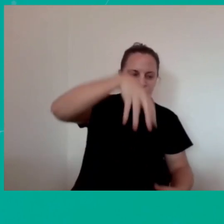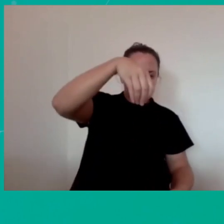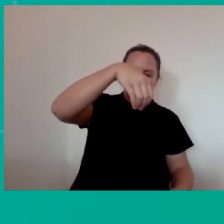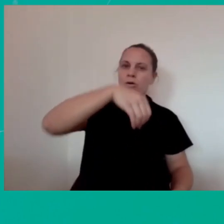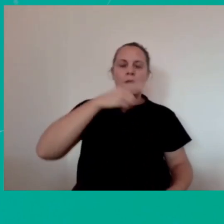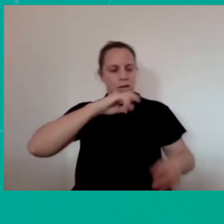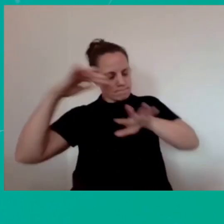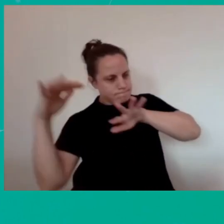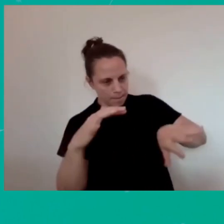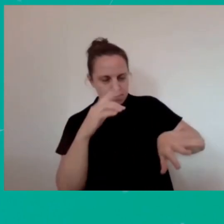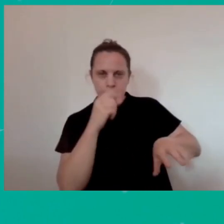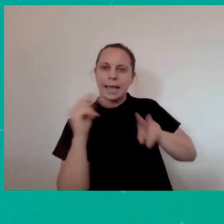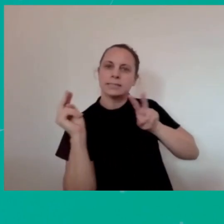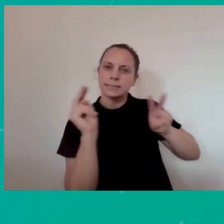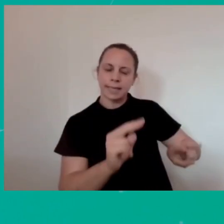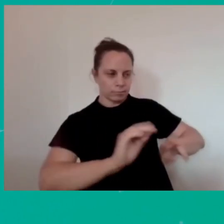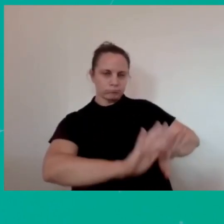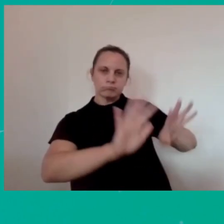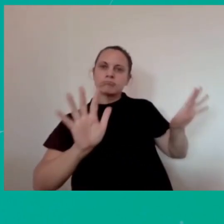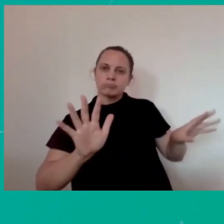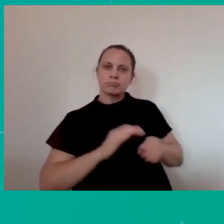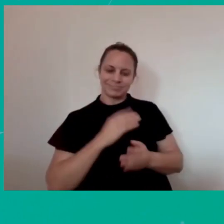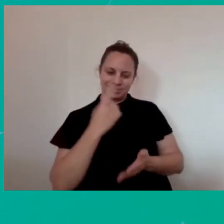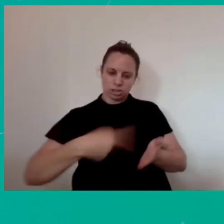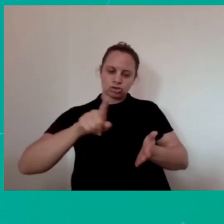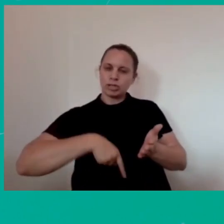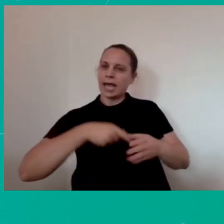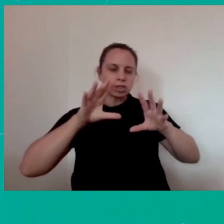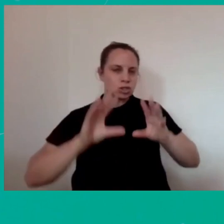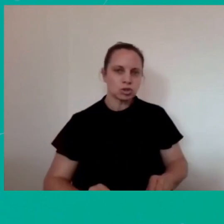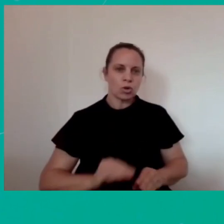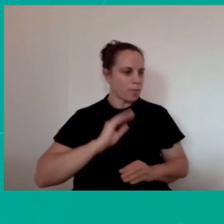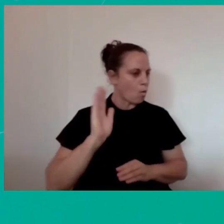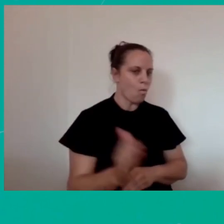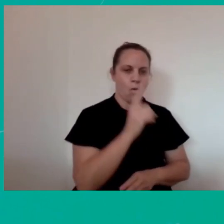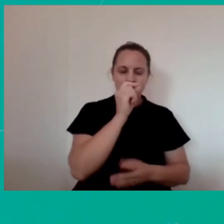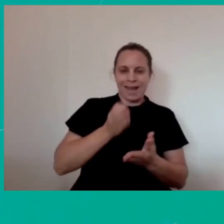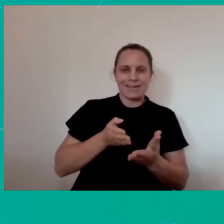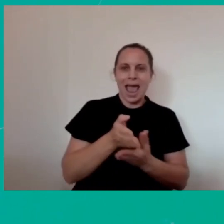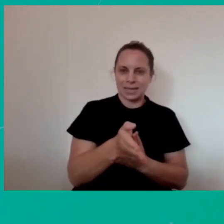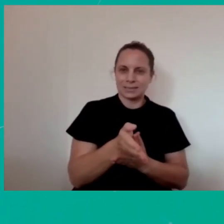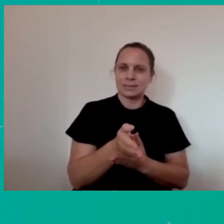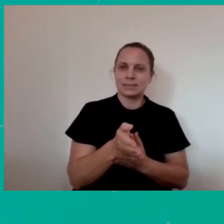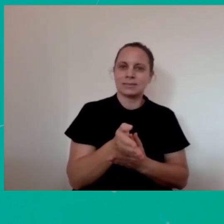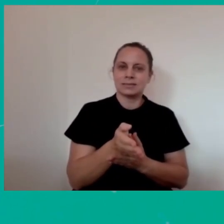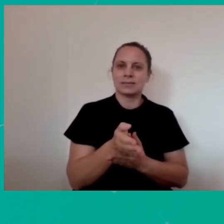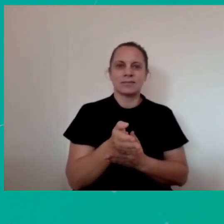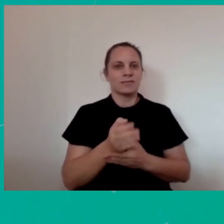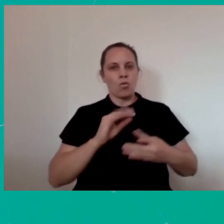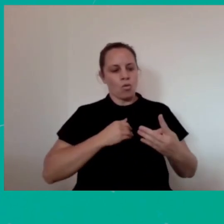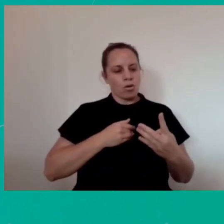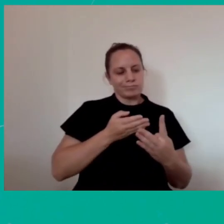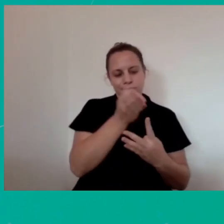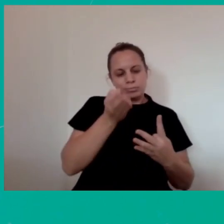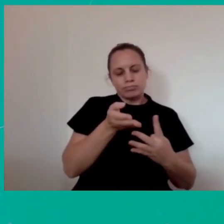discrimination, to ensure that all disabled people have equitable access to the determinants of health, which